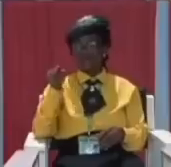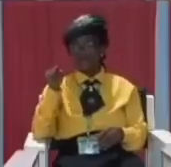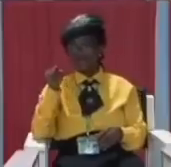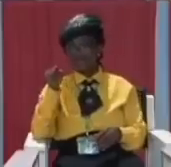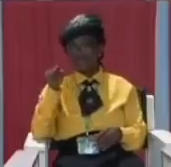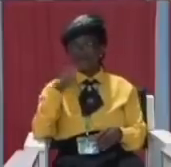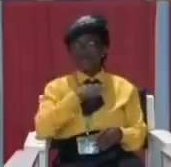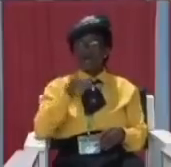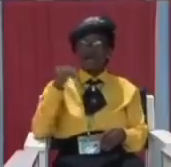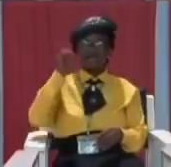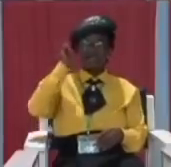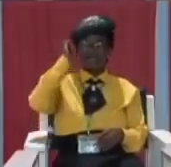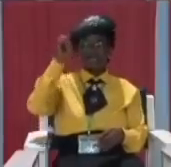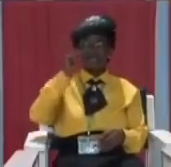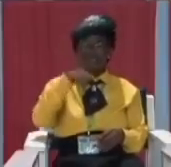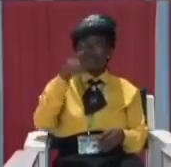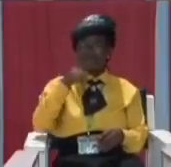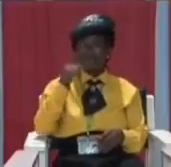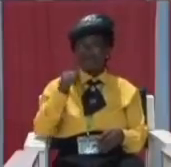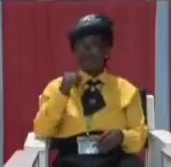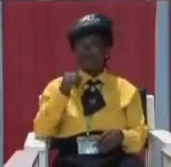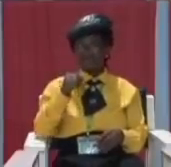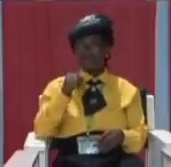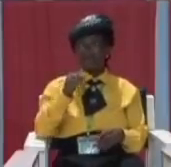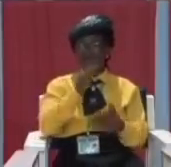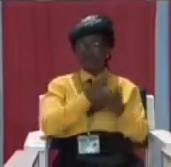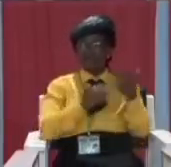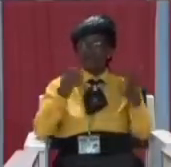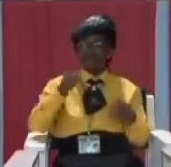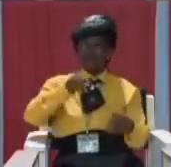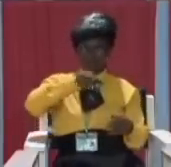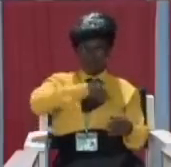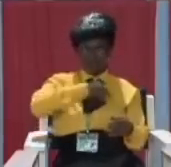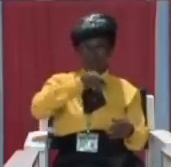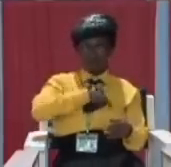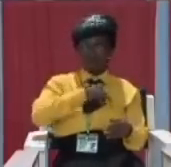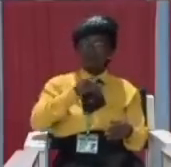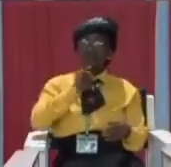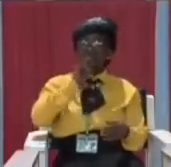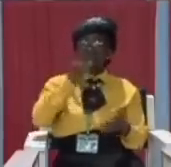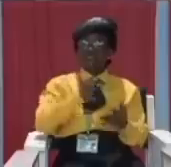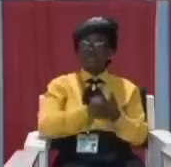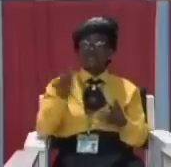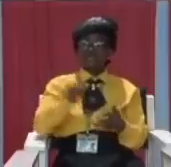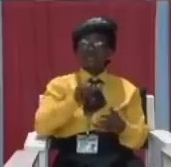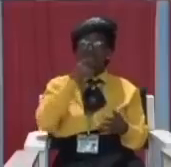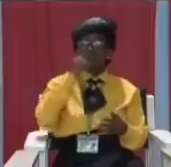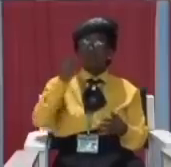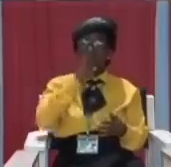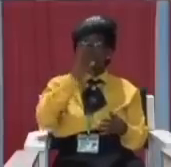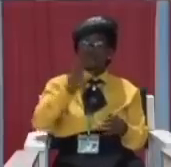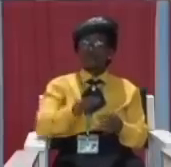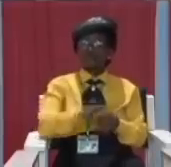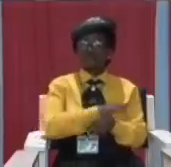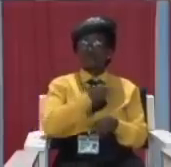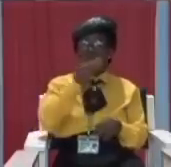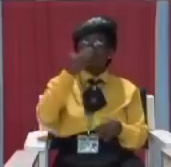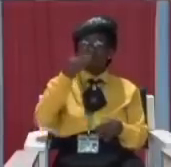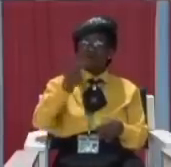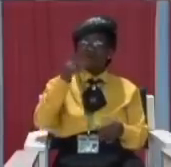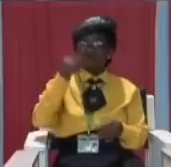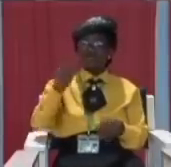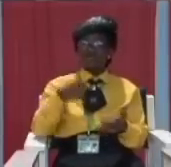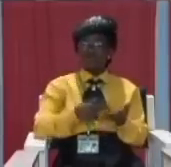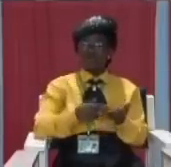And he said one of their qualifications is that they must be full of the Holy Spirit. They were full of the Holy